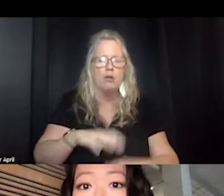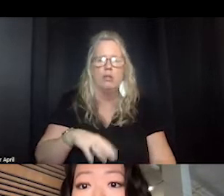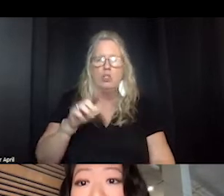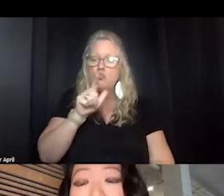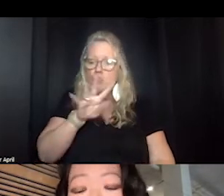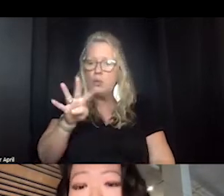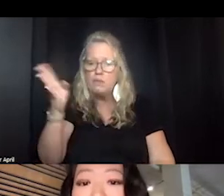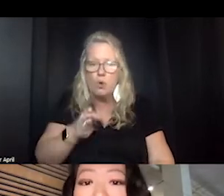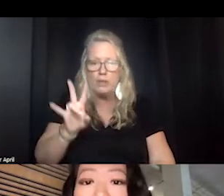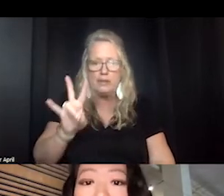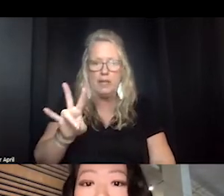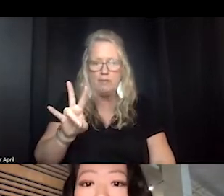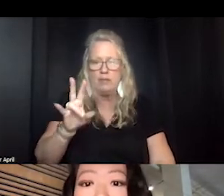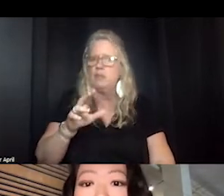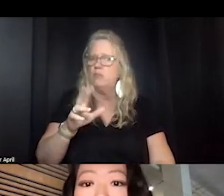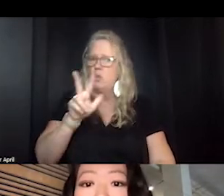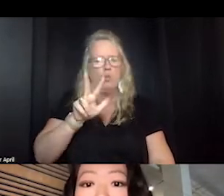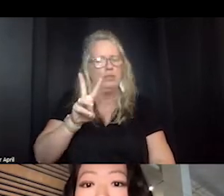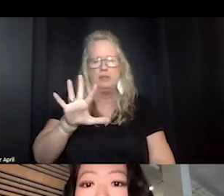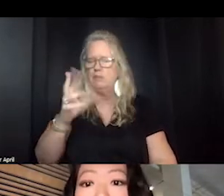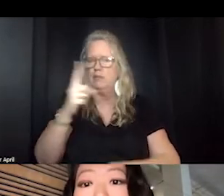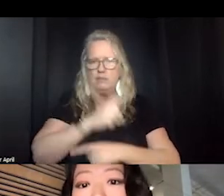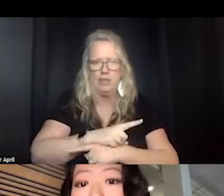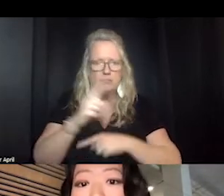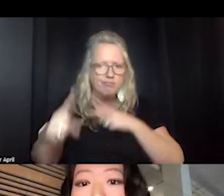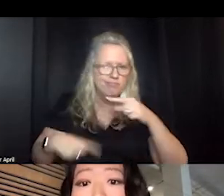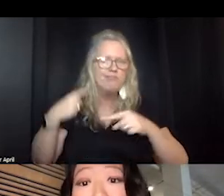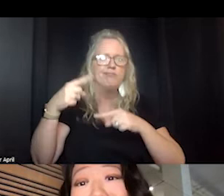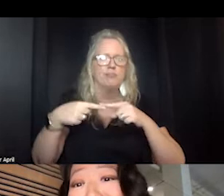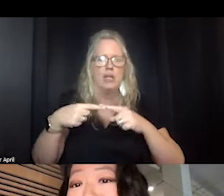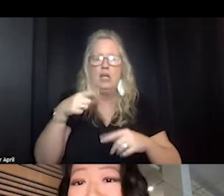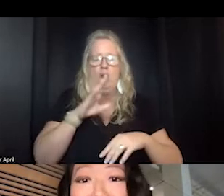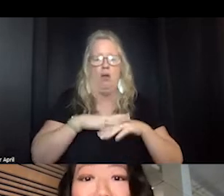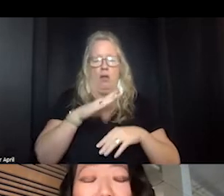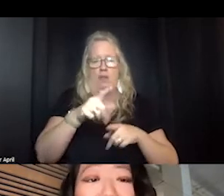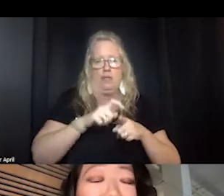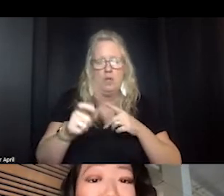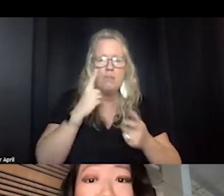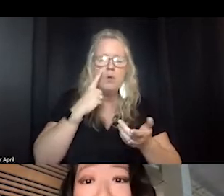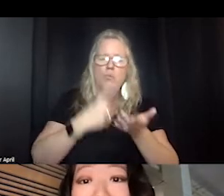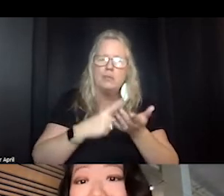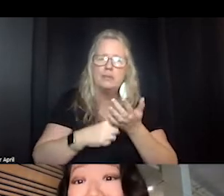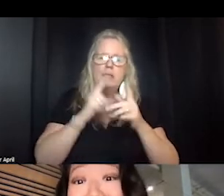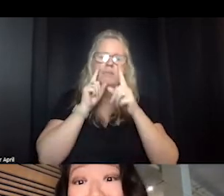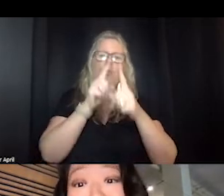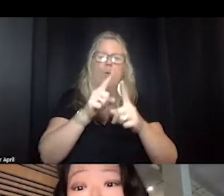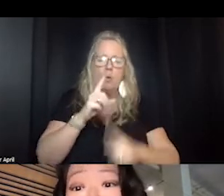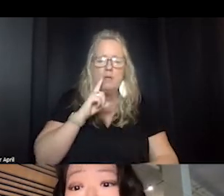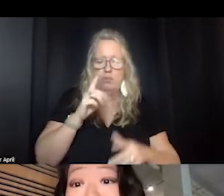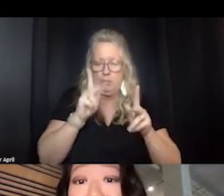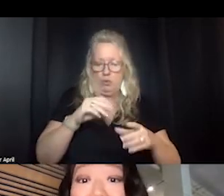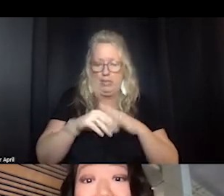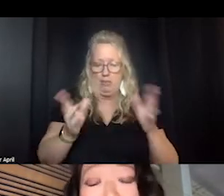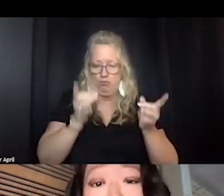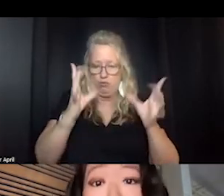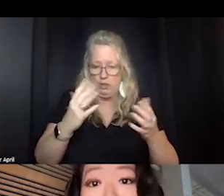24/7, 365. On these calls, we discuss that our goal is for someone that is in crisis to